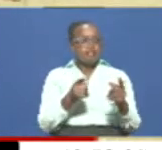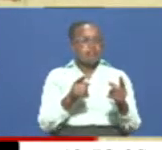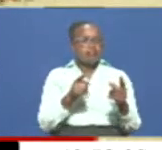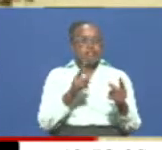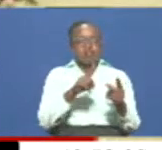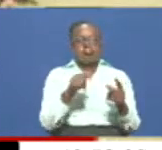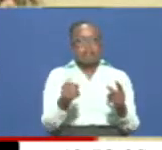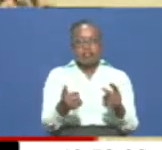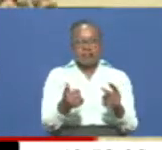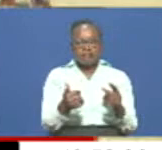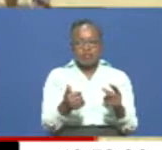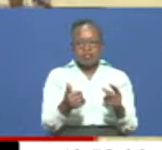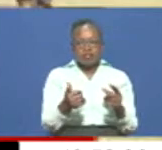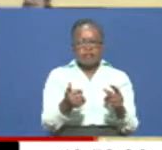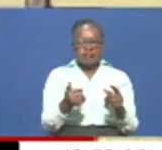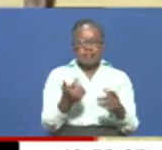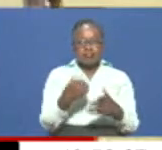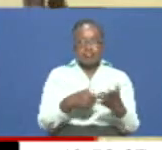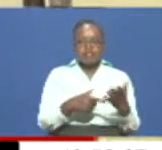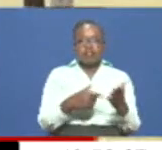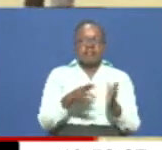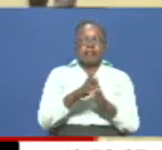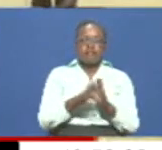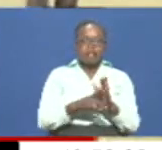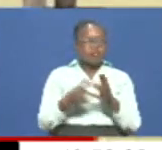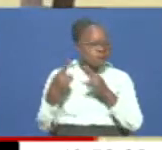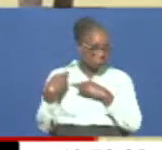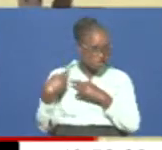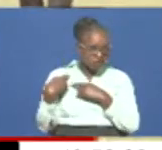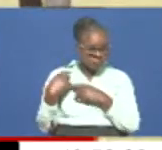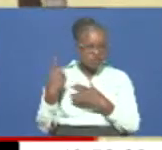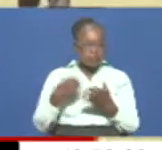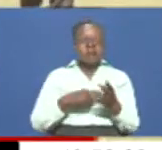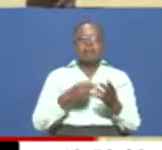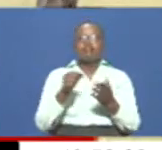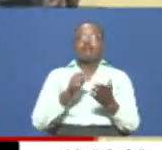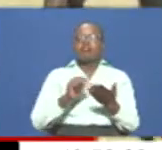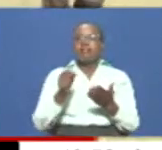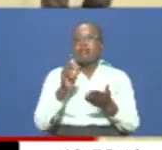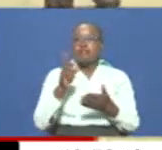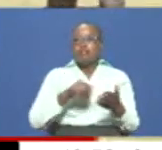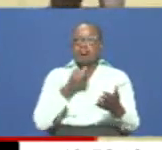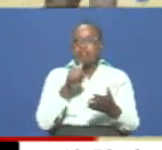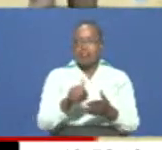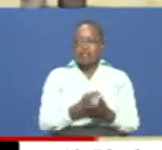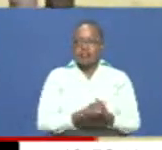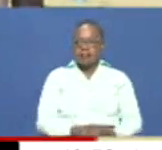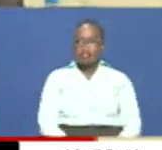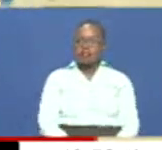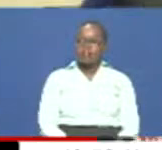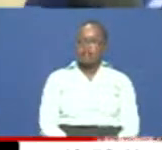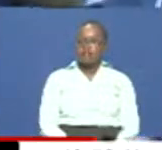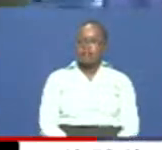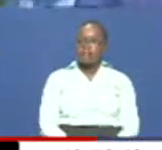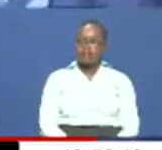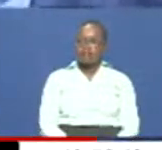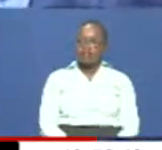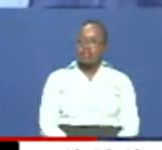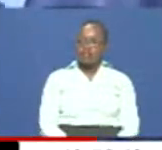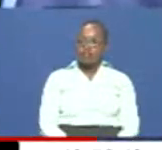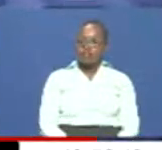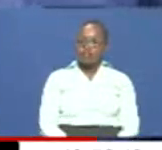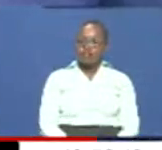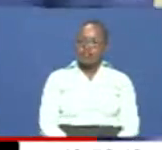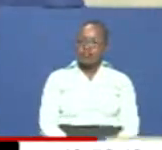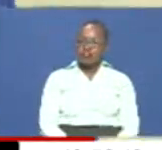about what they should actually be responsible for, what they should write and what they should not write. Thank you so much. That has been one of